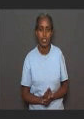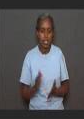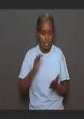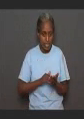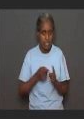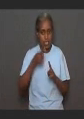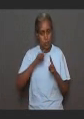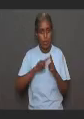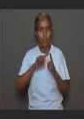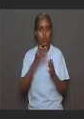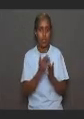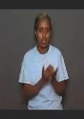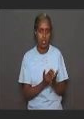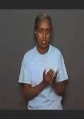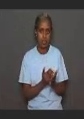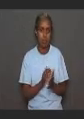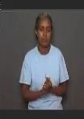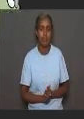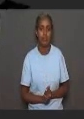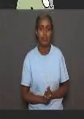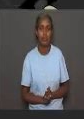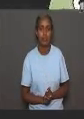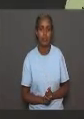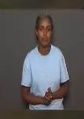Let's get back to our lesson.